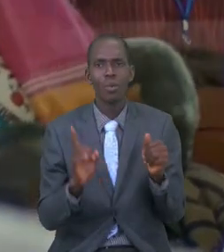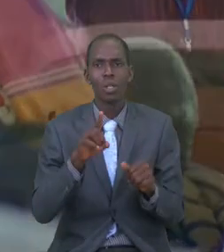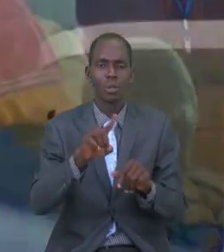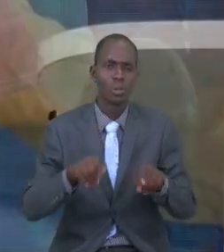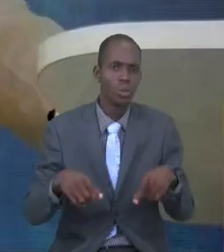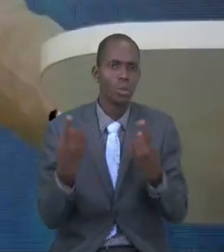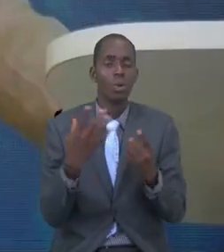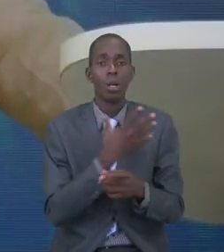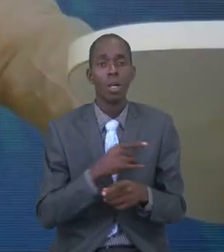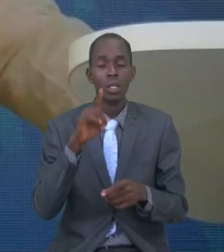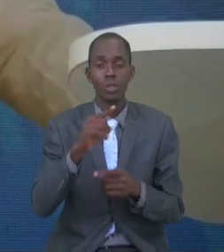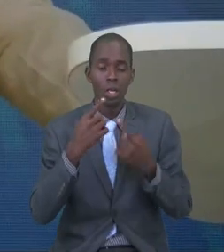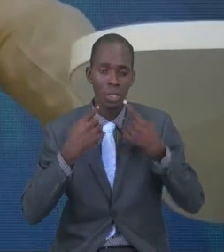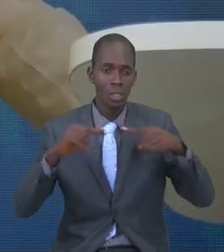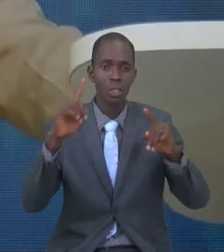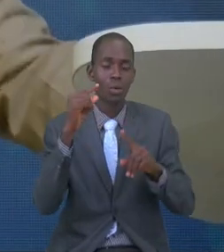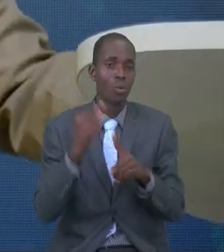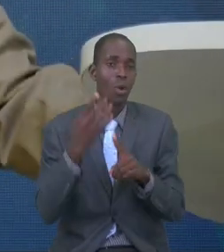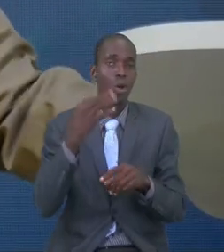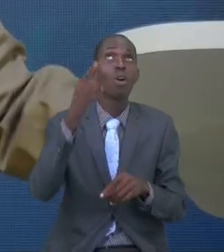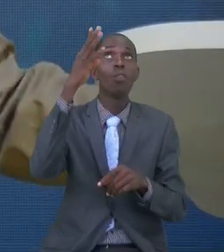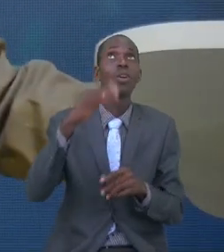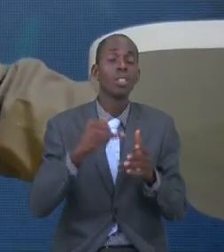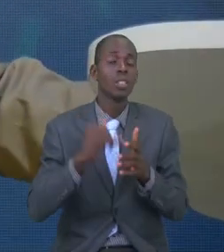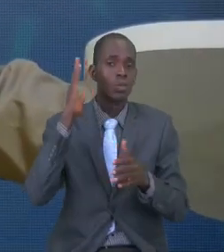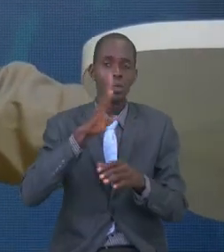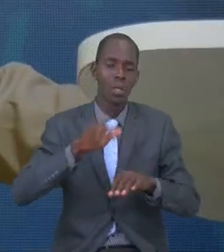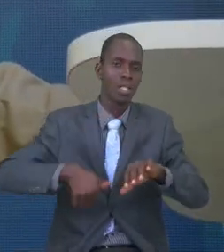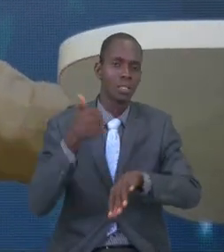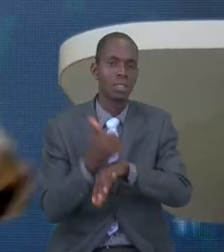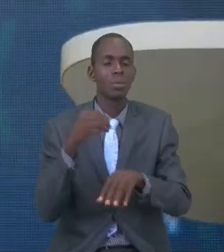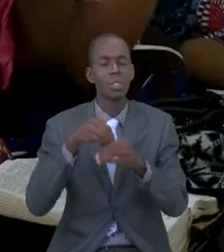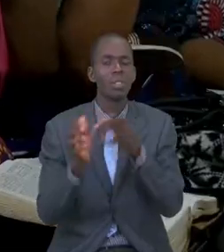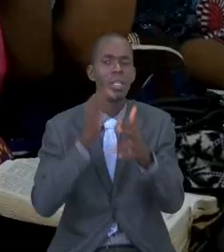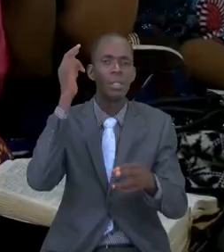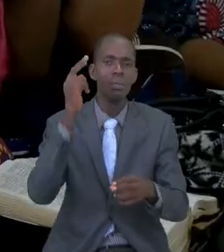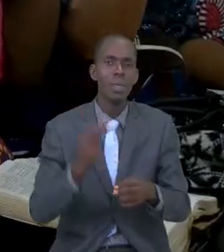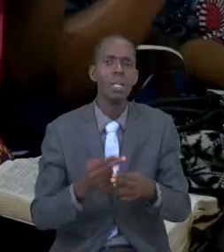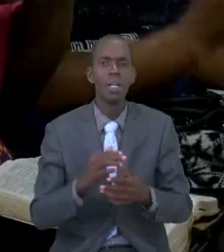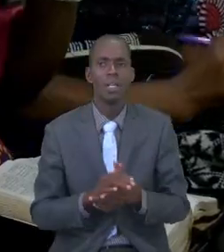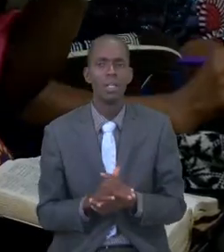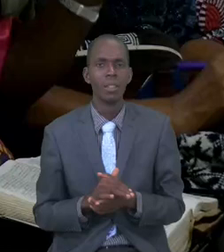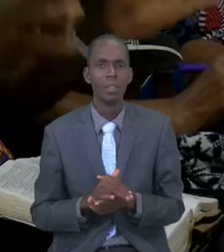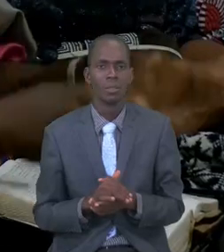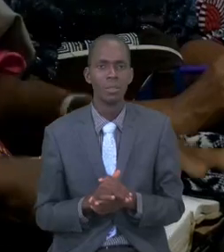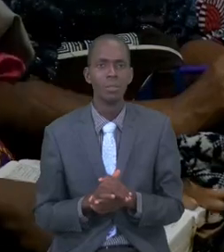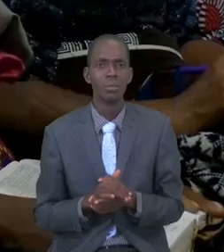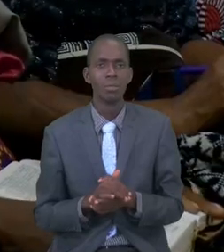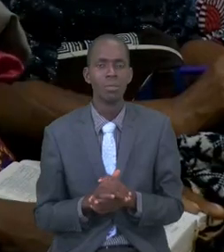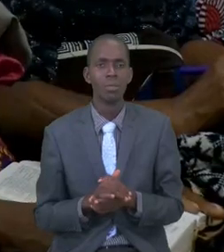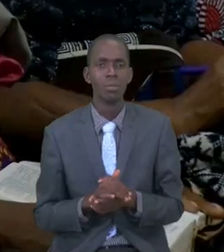you declare the word of God, it will be confirmed in Jesus' name.